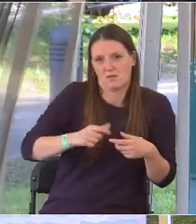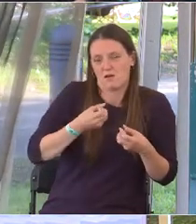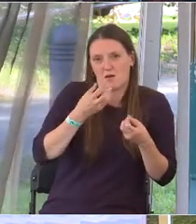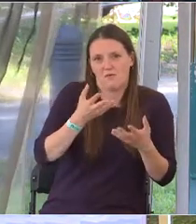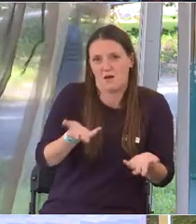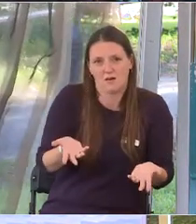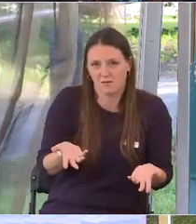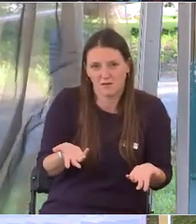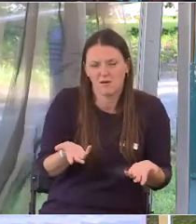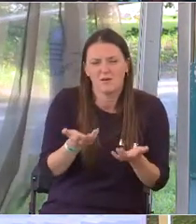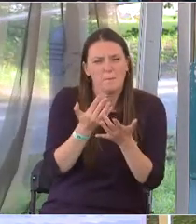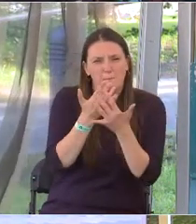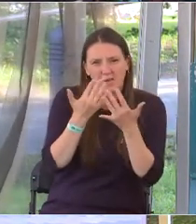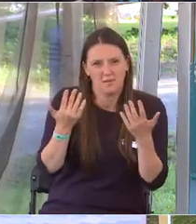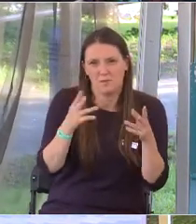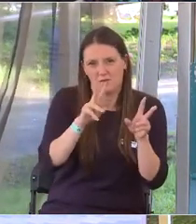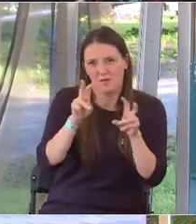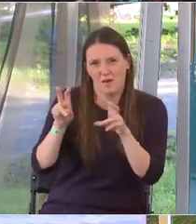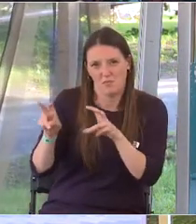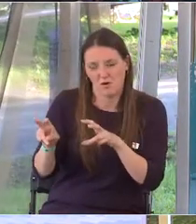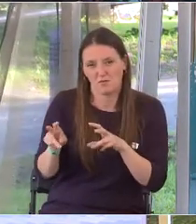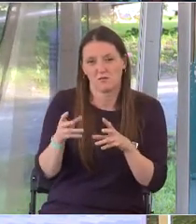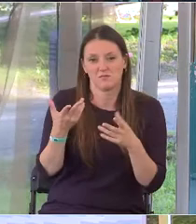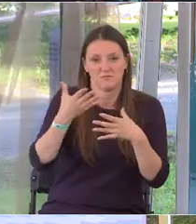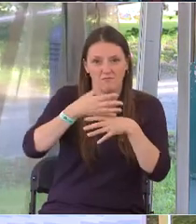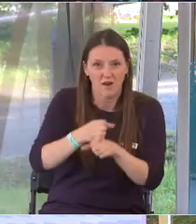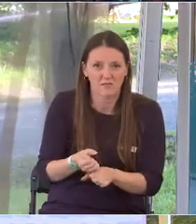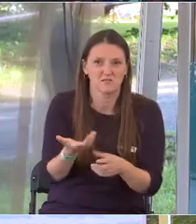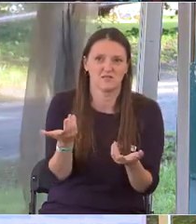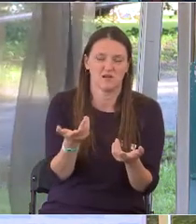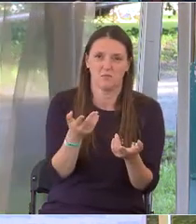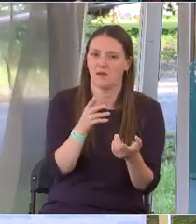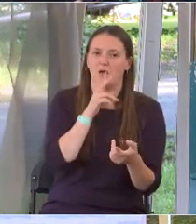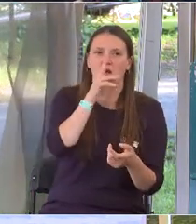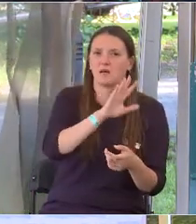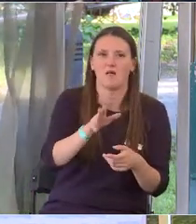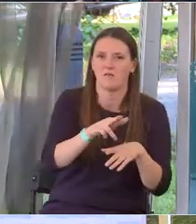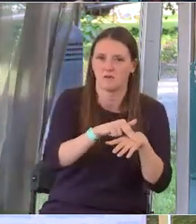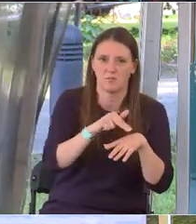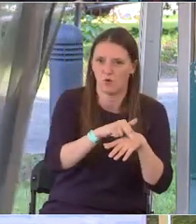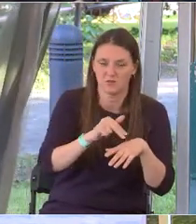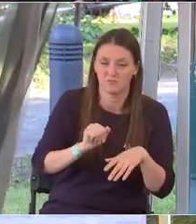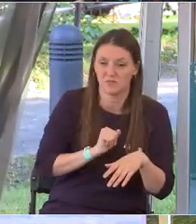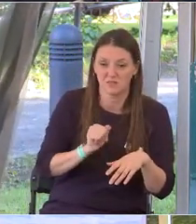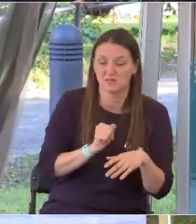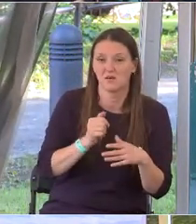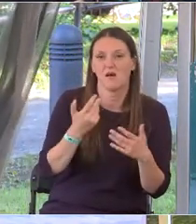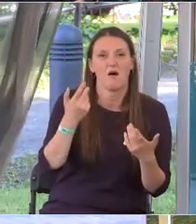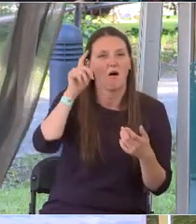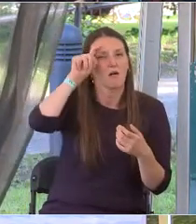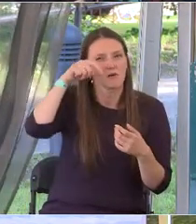and violence against women. These cases, rape cases, they very often do not get reported because they don't trust that they will